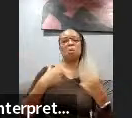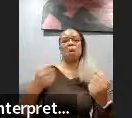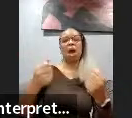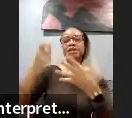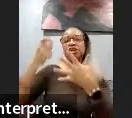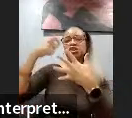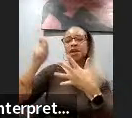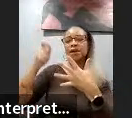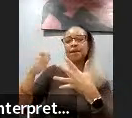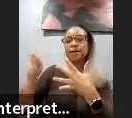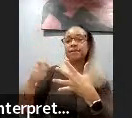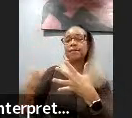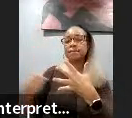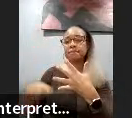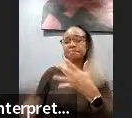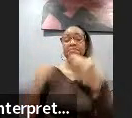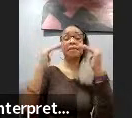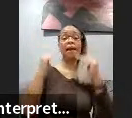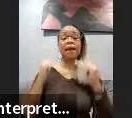slide.